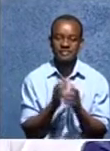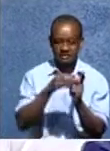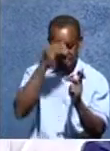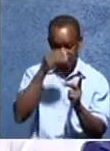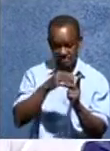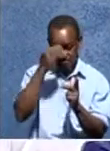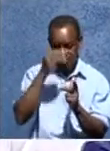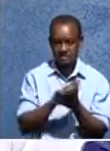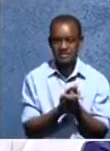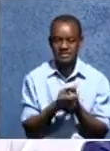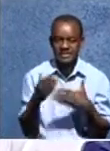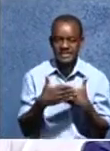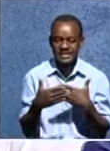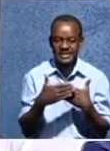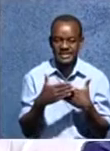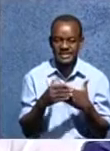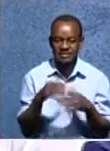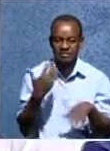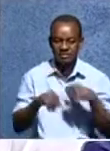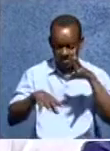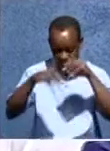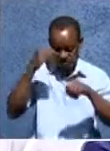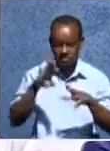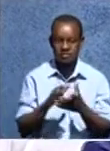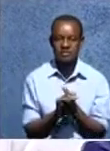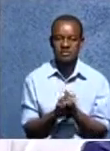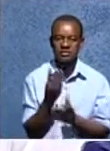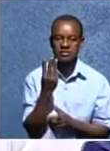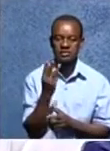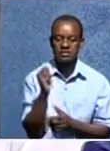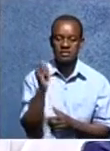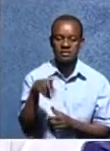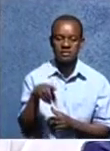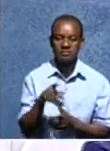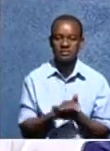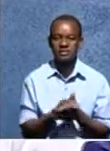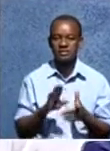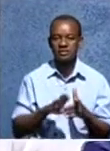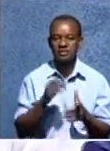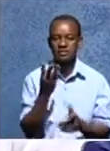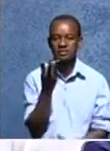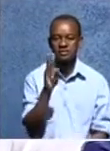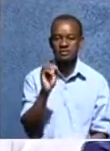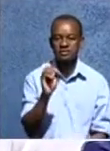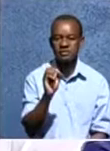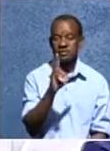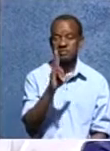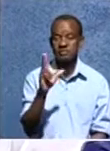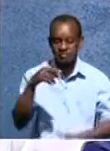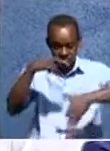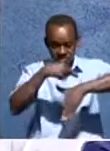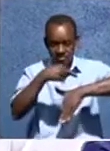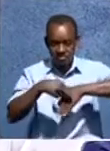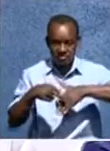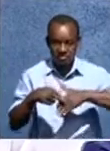about 3rd April or 4th April. So far almost in the region about 60 people, of which we have quite good